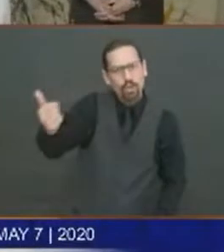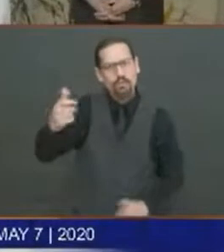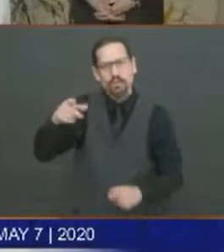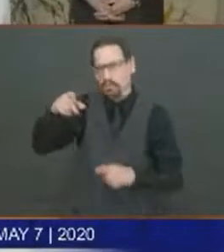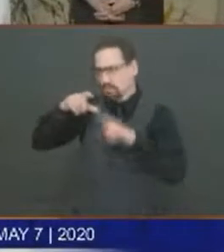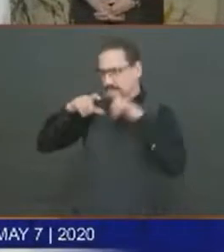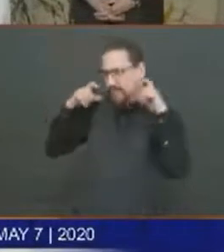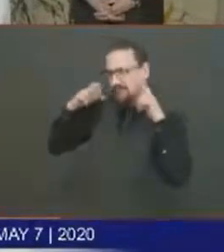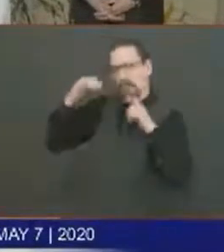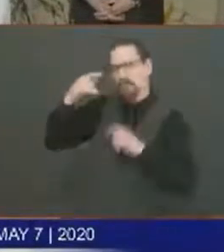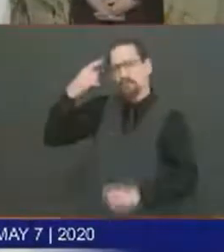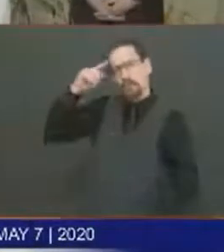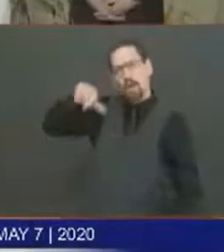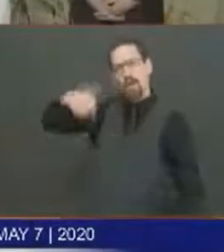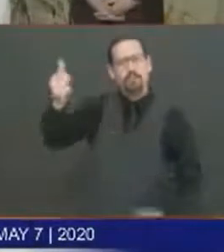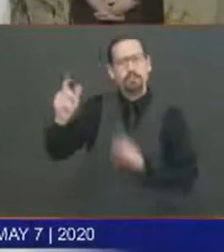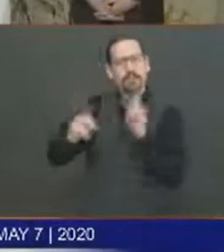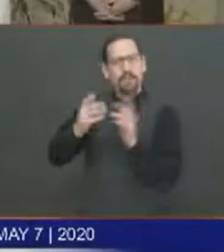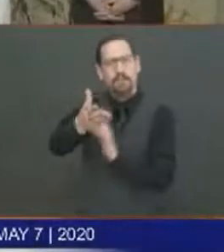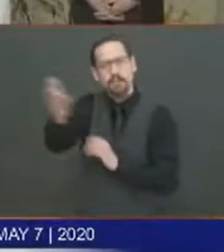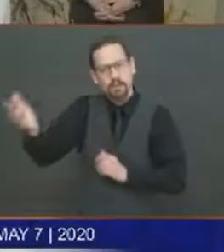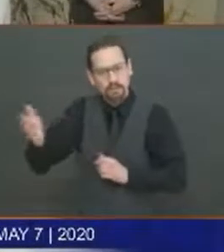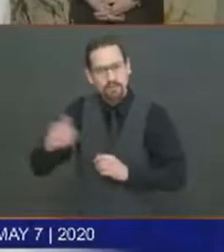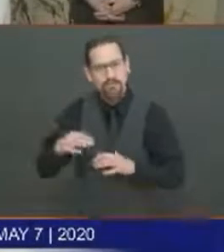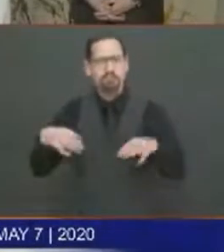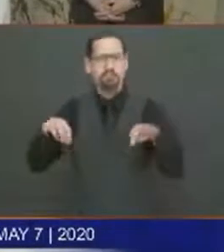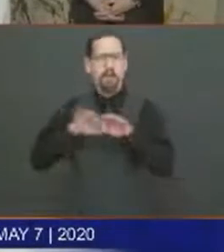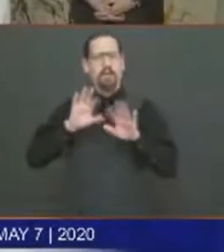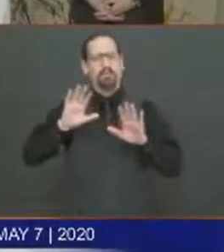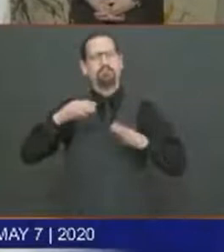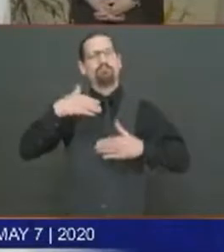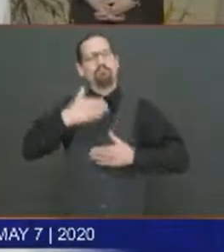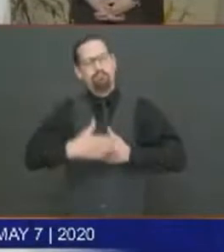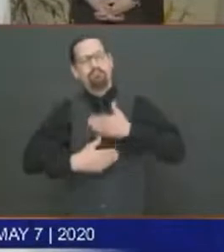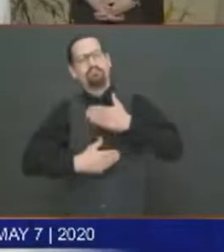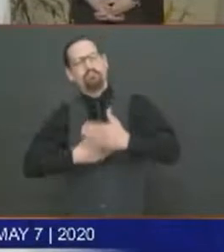So a week and a half ago, I set forth the triggers.